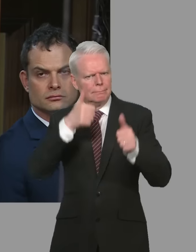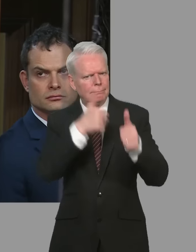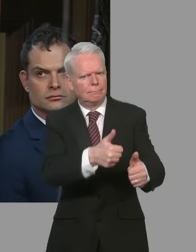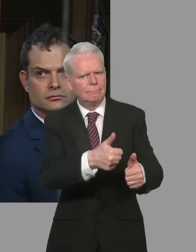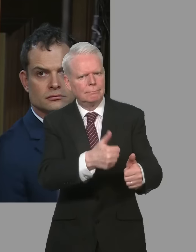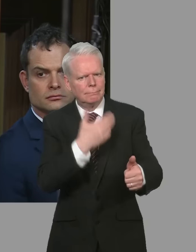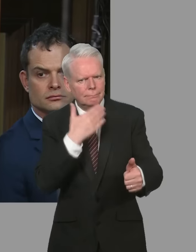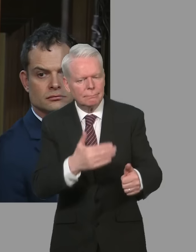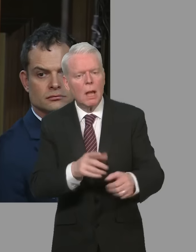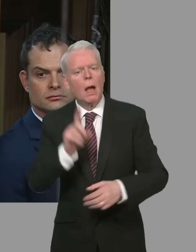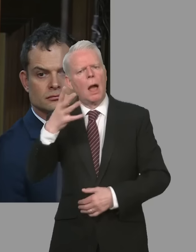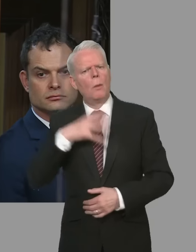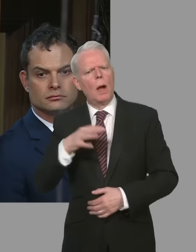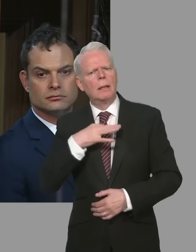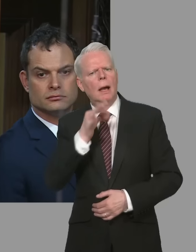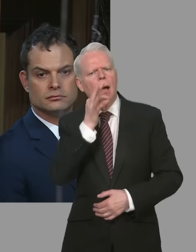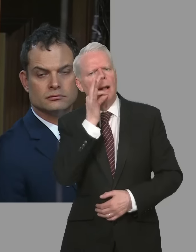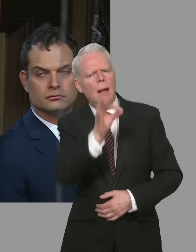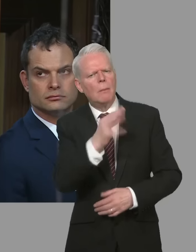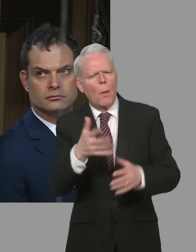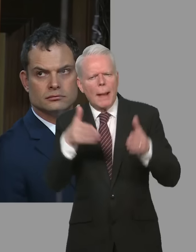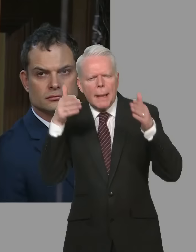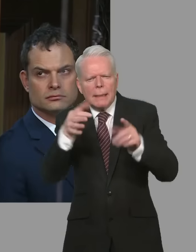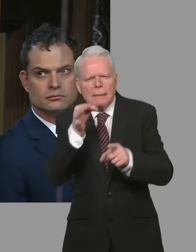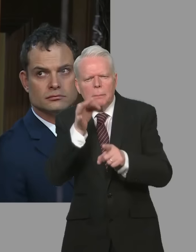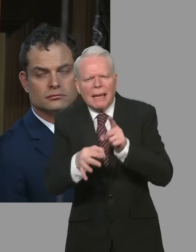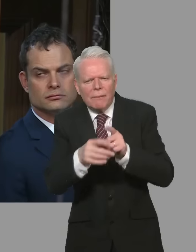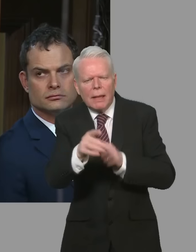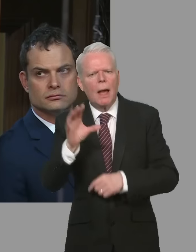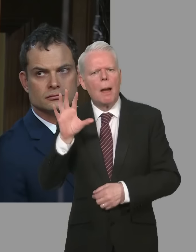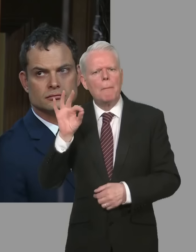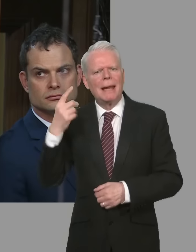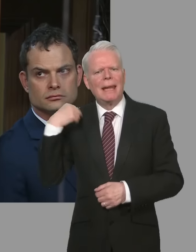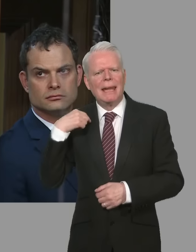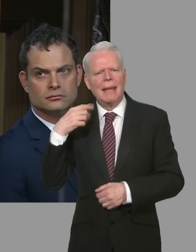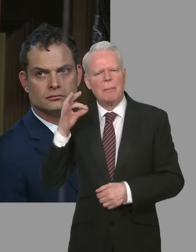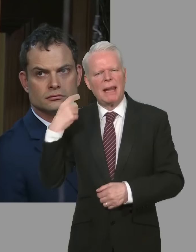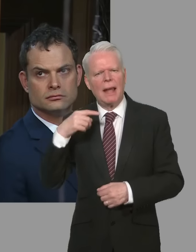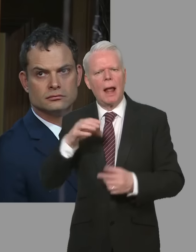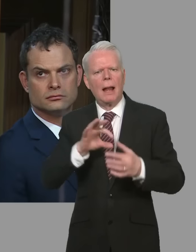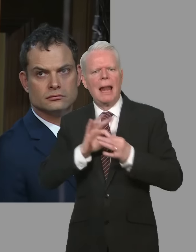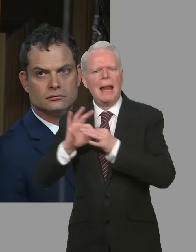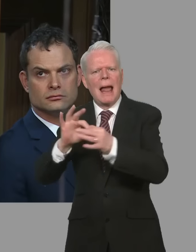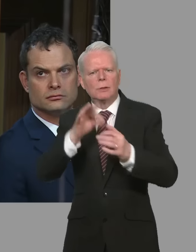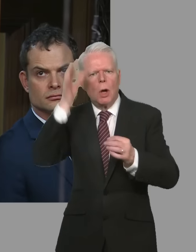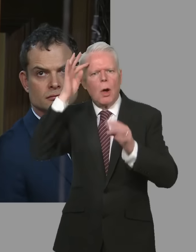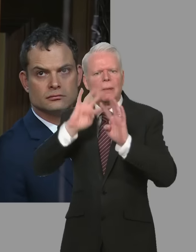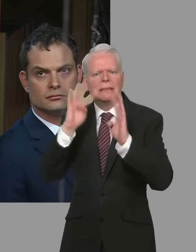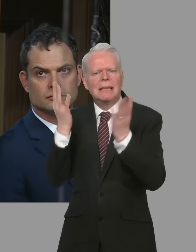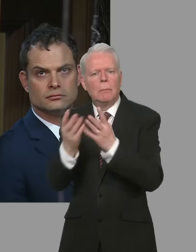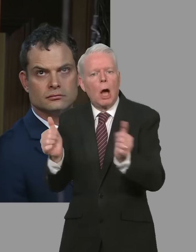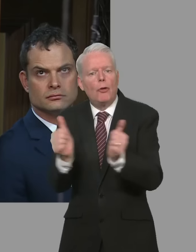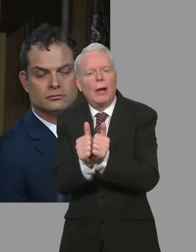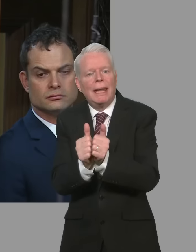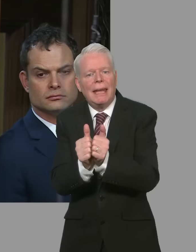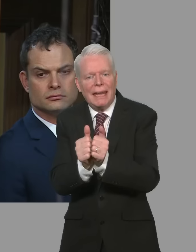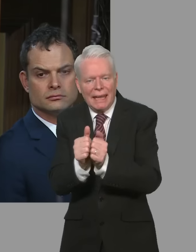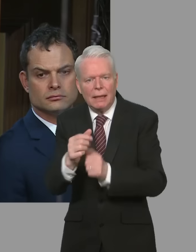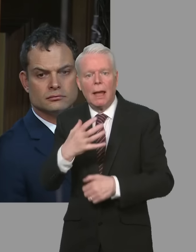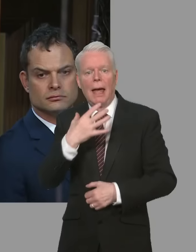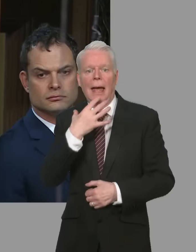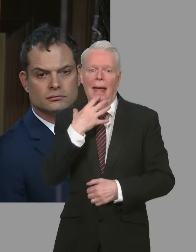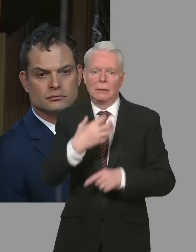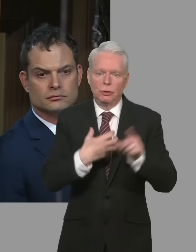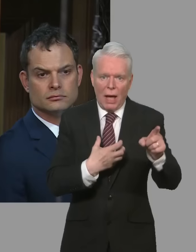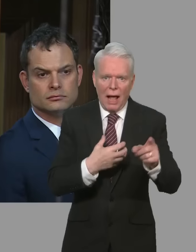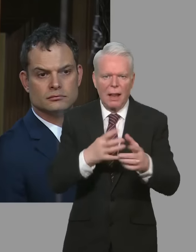are unlawful and that their expansion threatens the viability of a Palestinian state? Will he confirm, as he said he